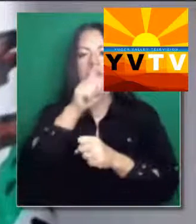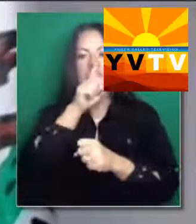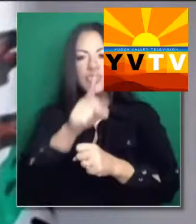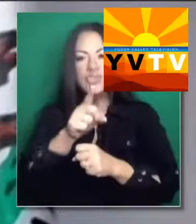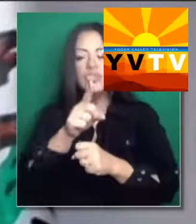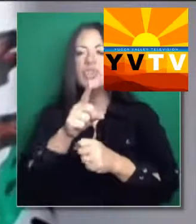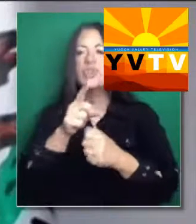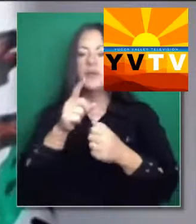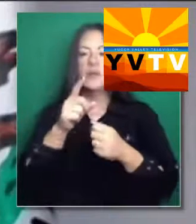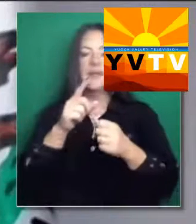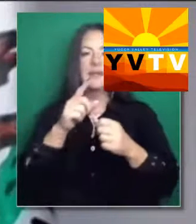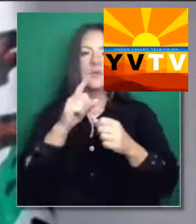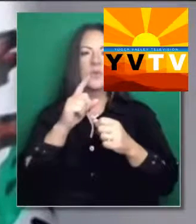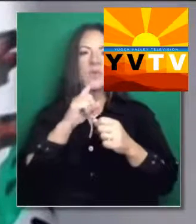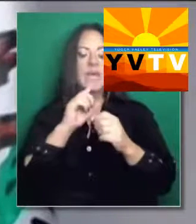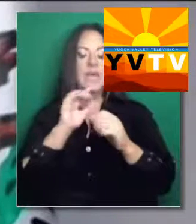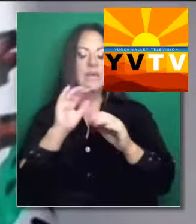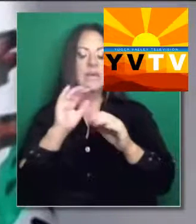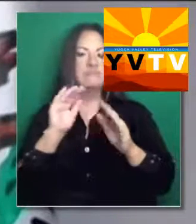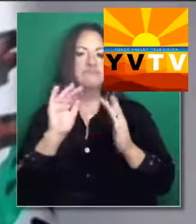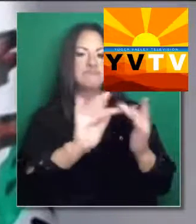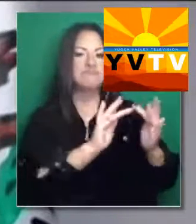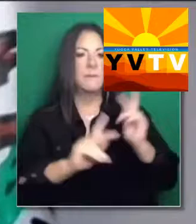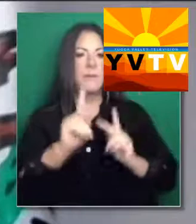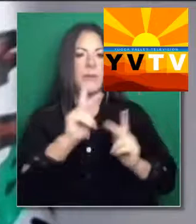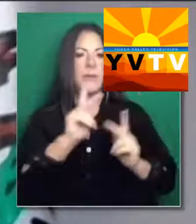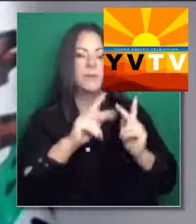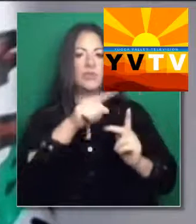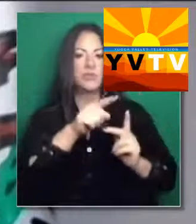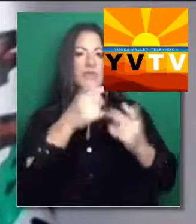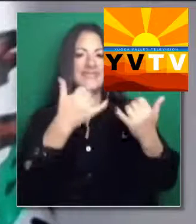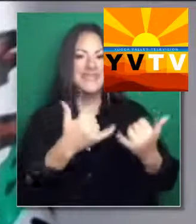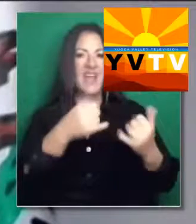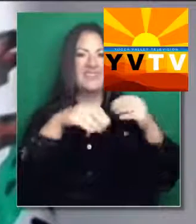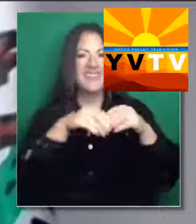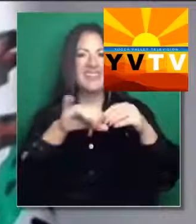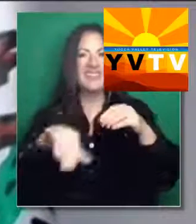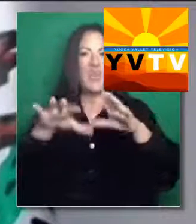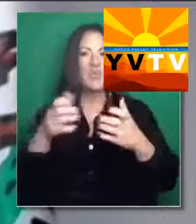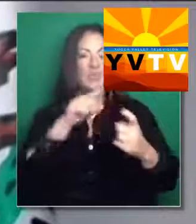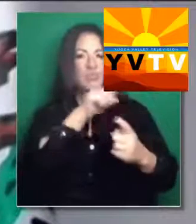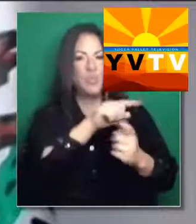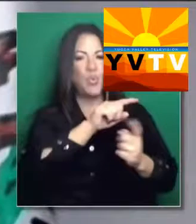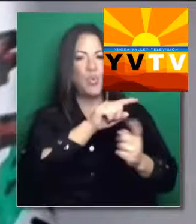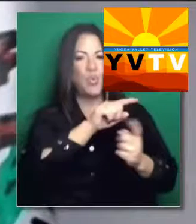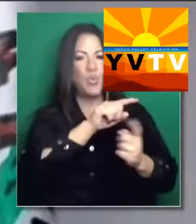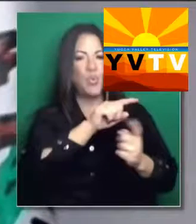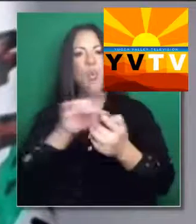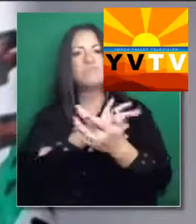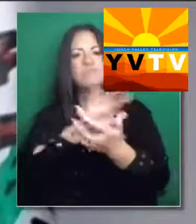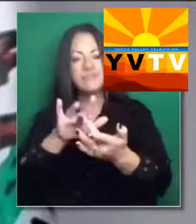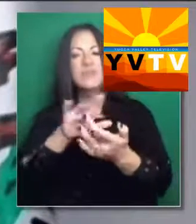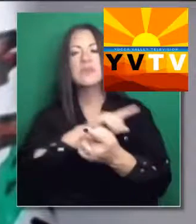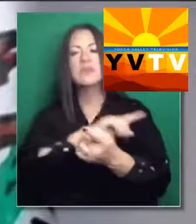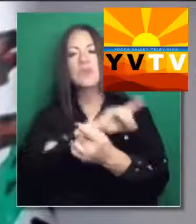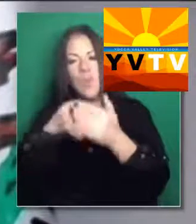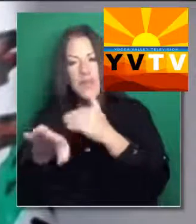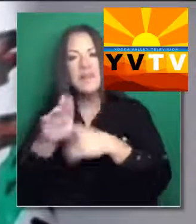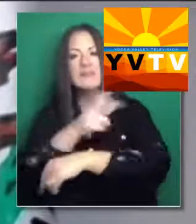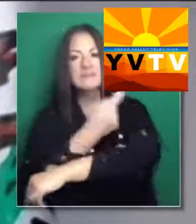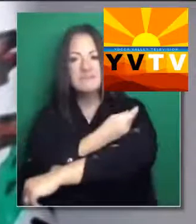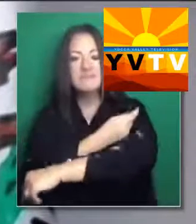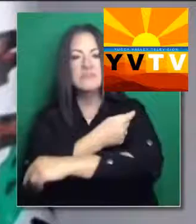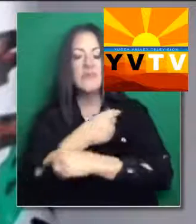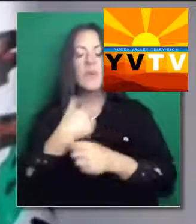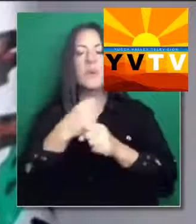have people lined up in the case that there's some extra doses, that we get it into the most vulnerable and those who we know would benefit the